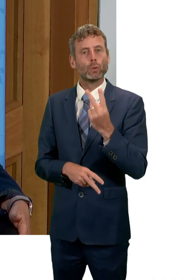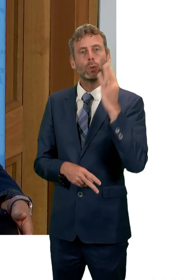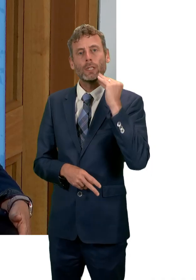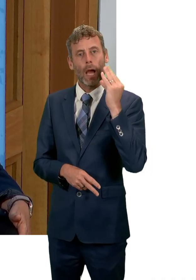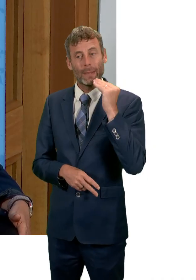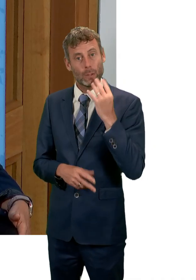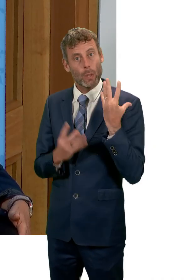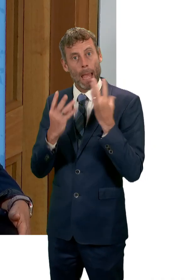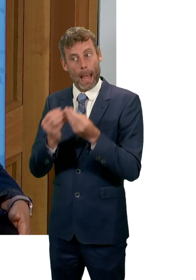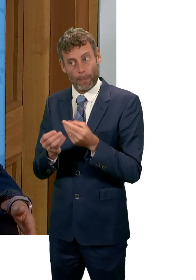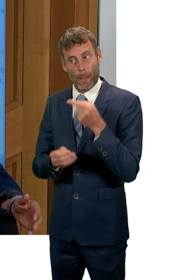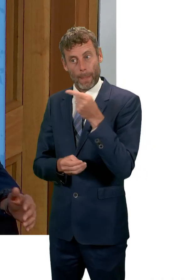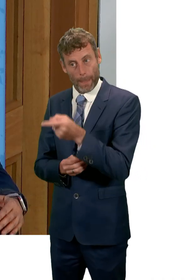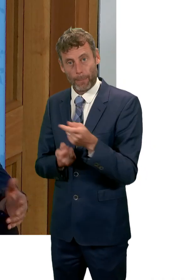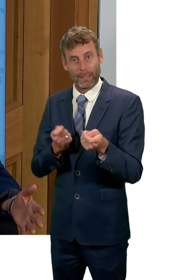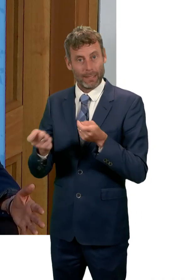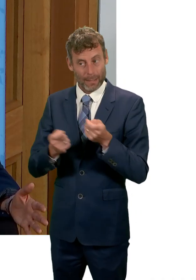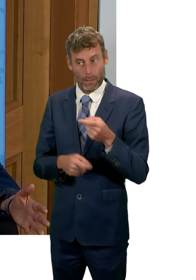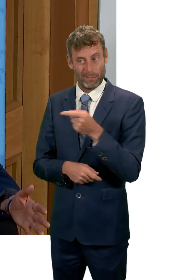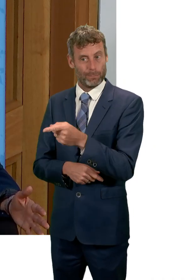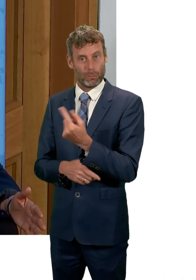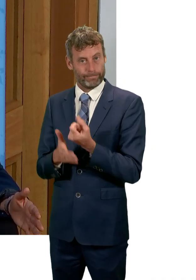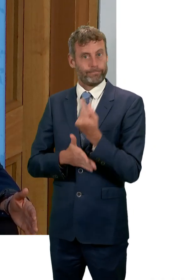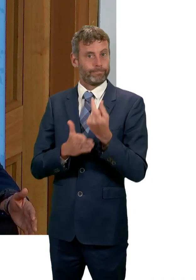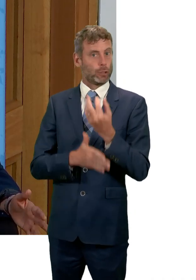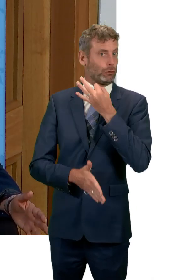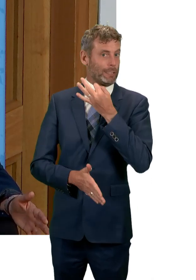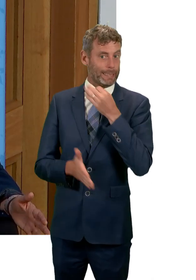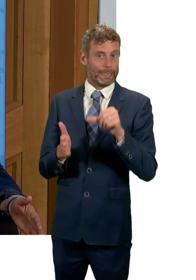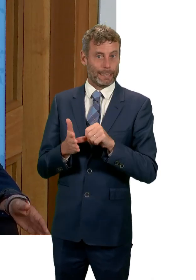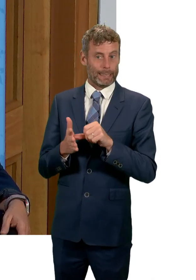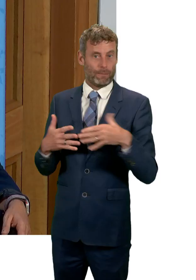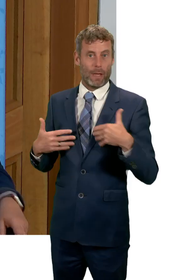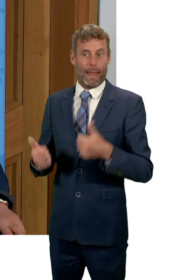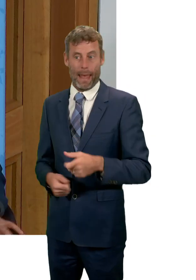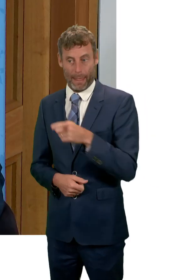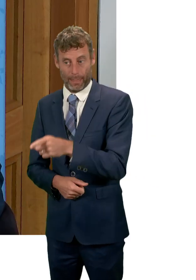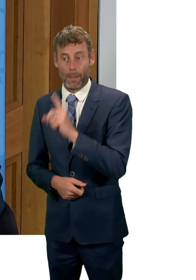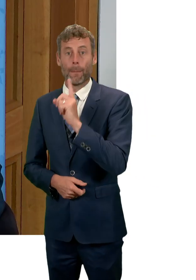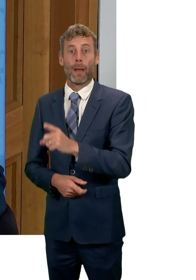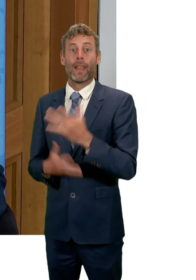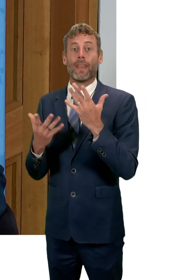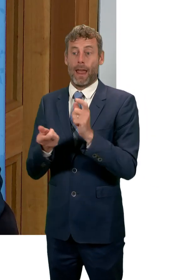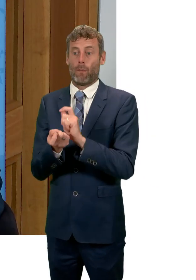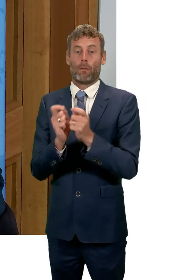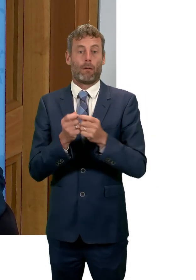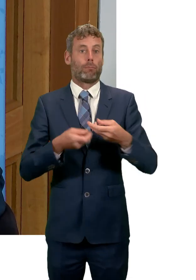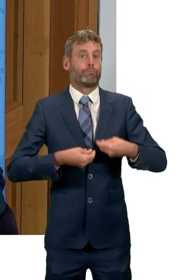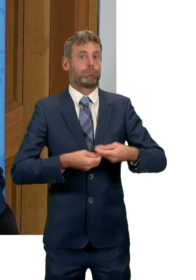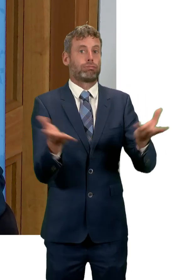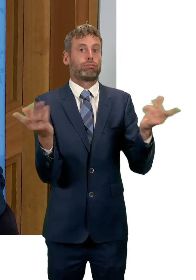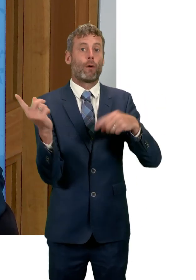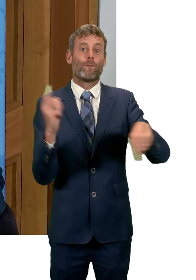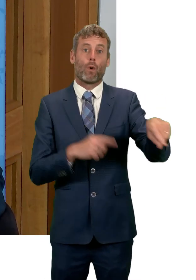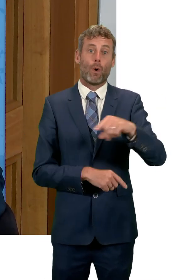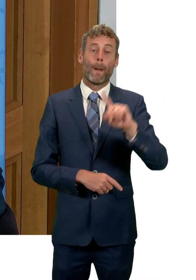comorbidities and risk for disease, but then has been taken on board and licensed for treatment of overweight,